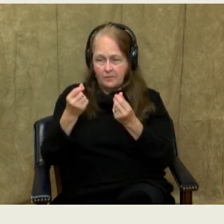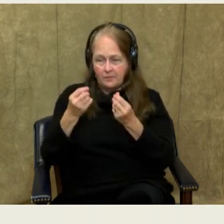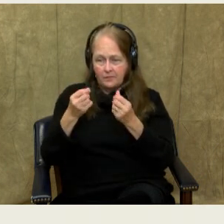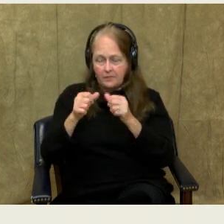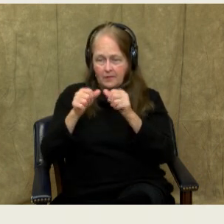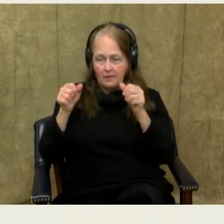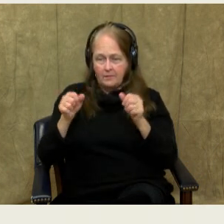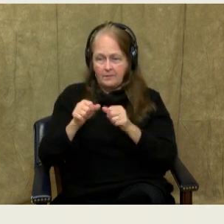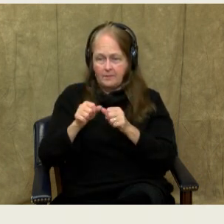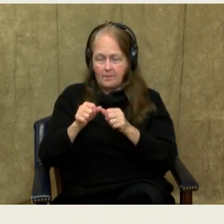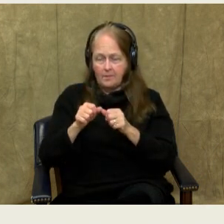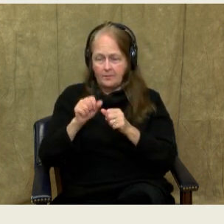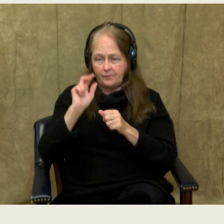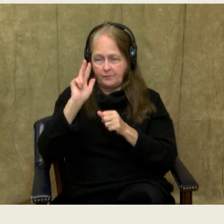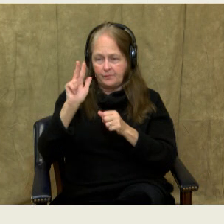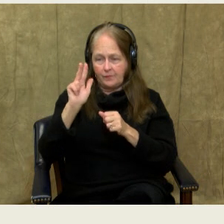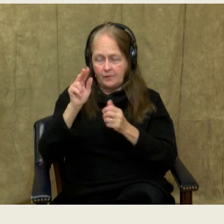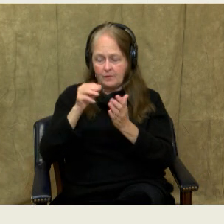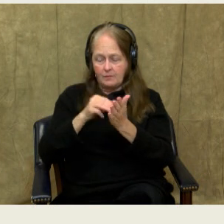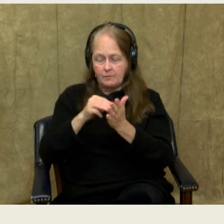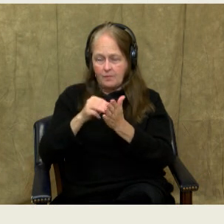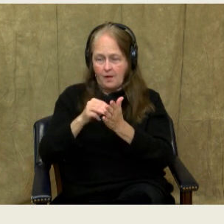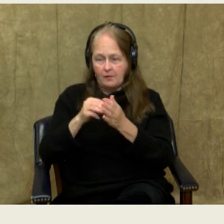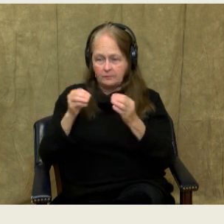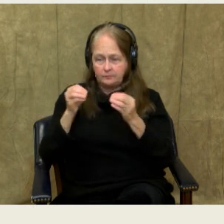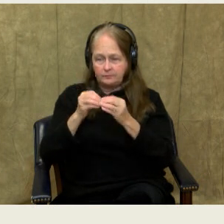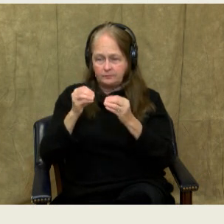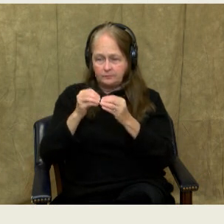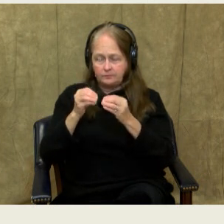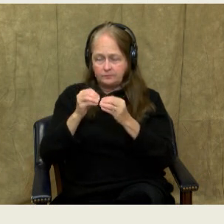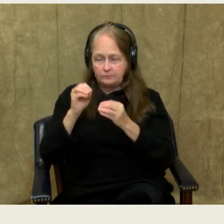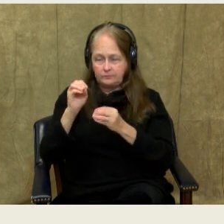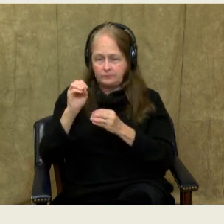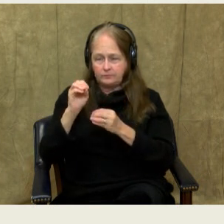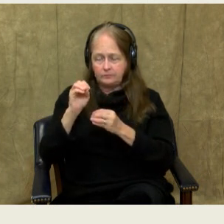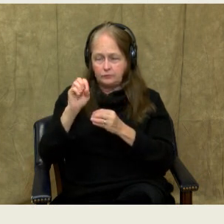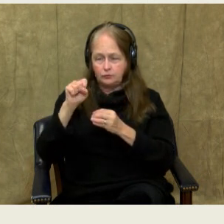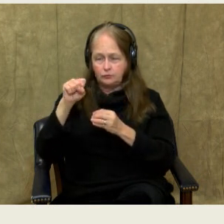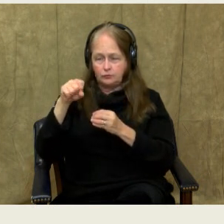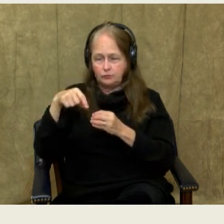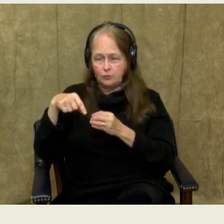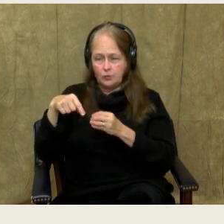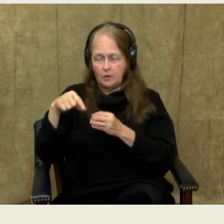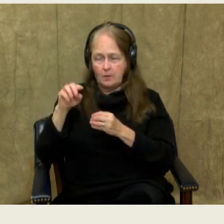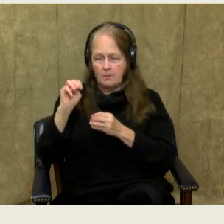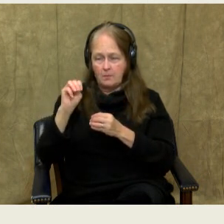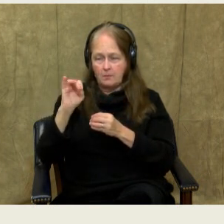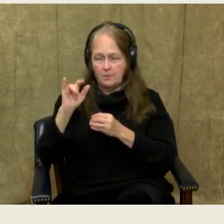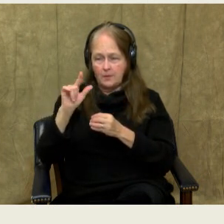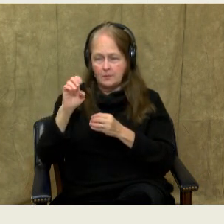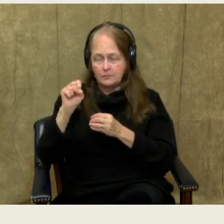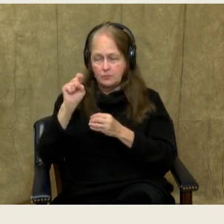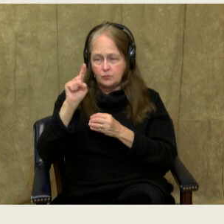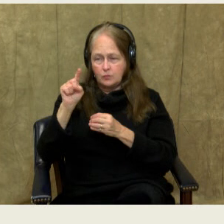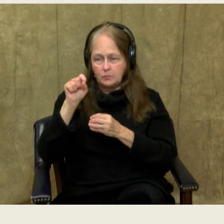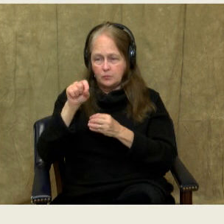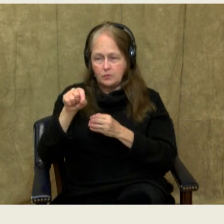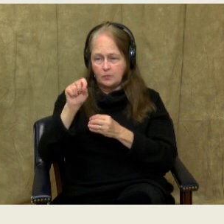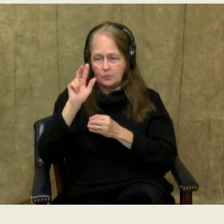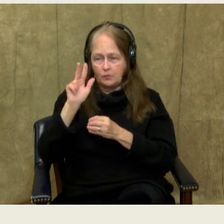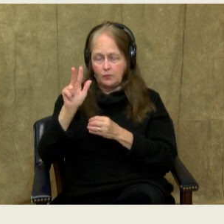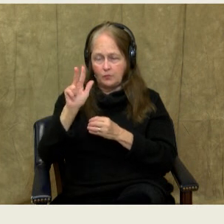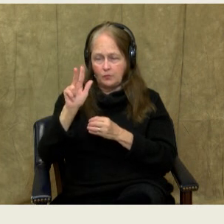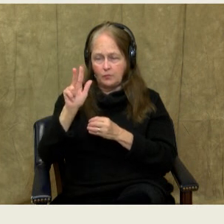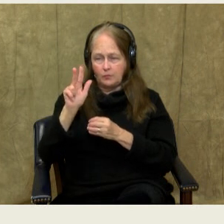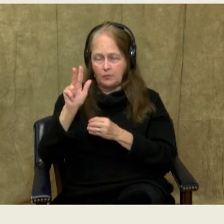is 3 million or more square miles. Its population is 1.3 billion